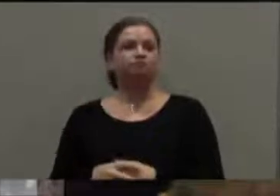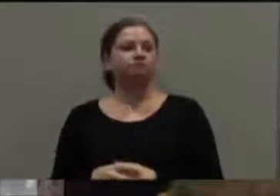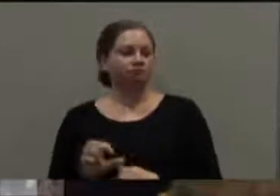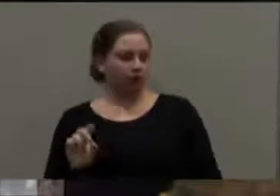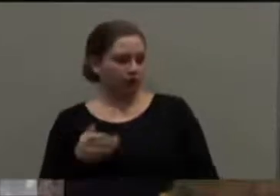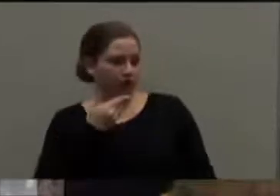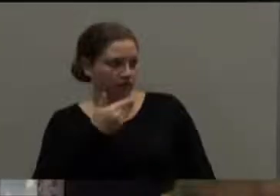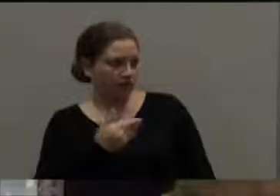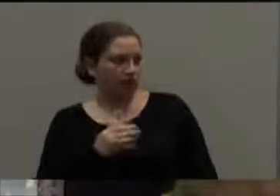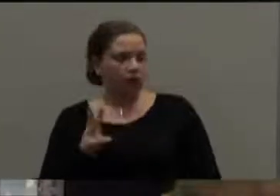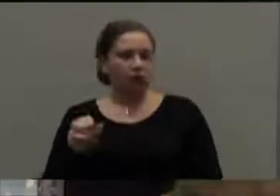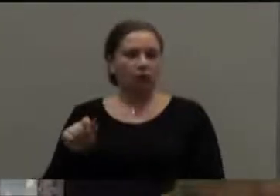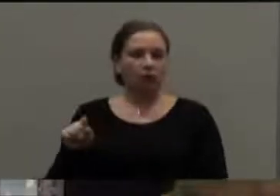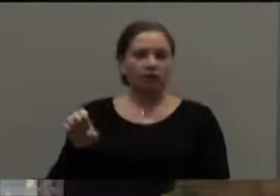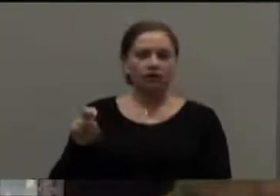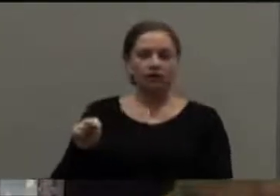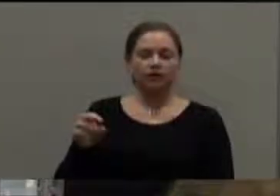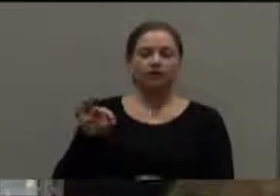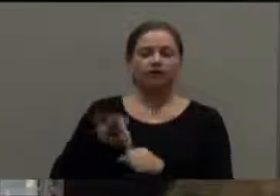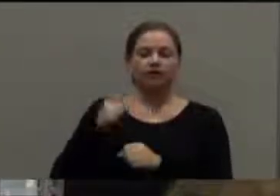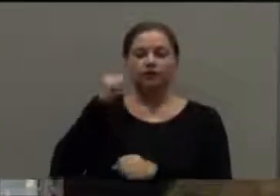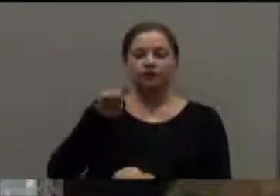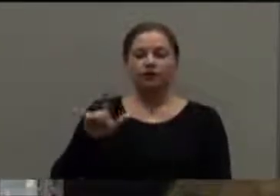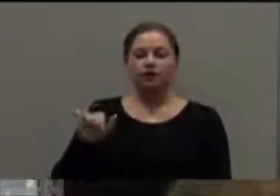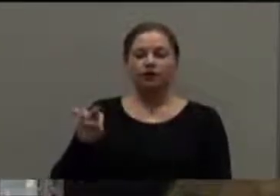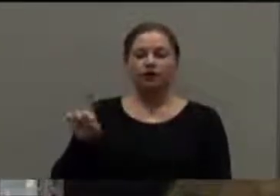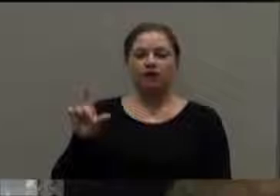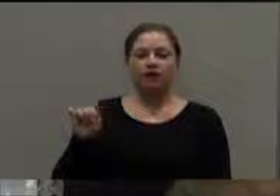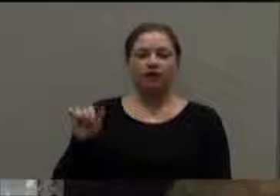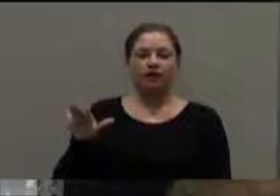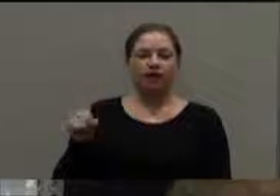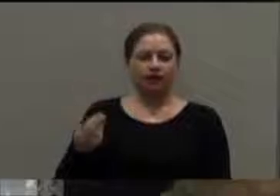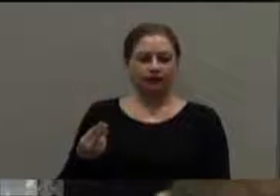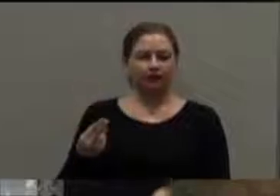Mr. Watson votes for Dr. Linda Cash.